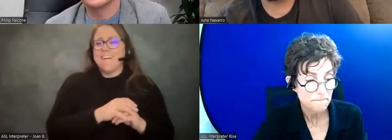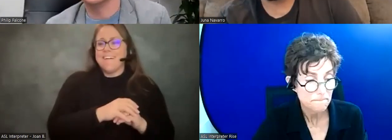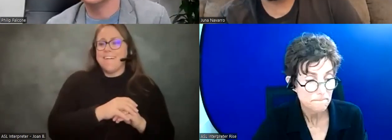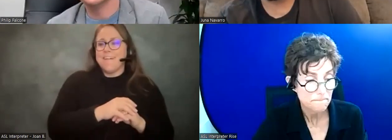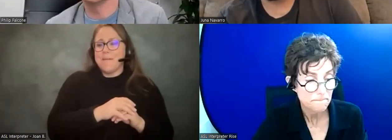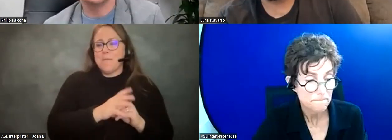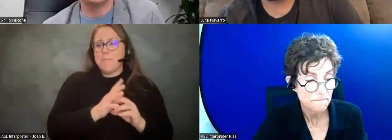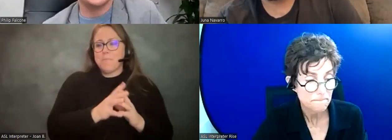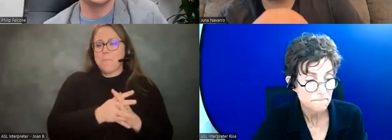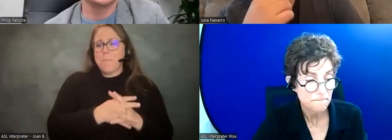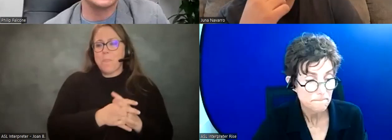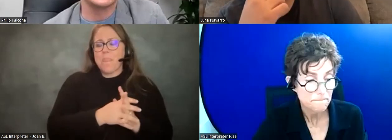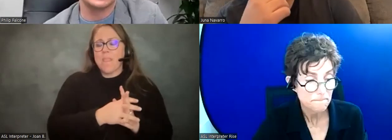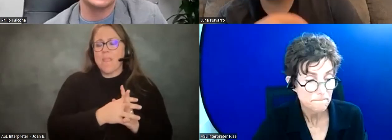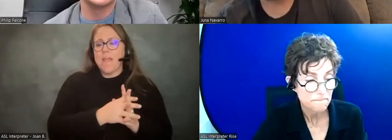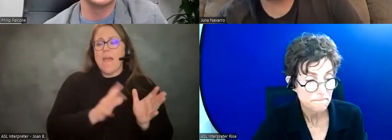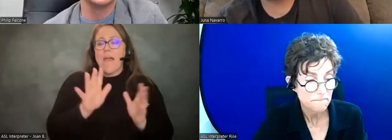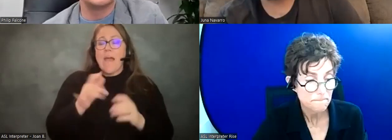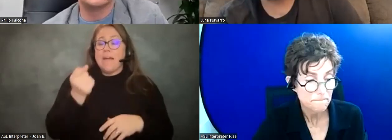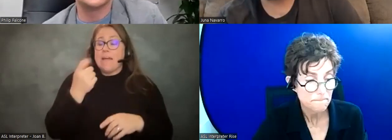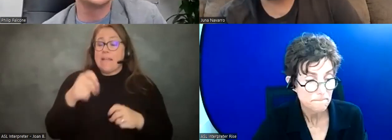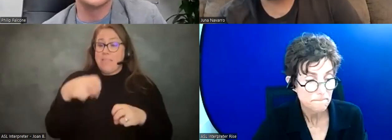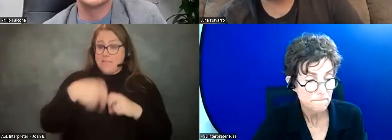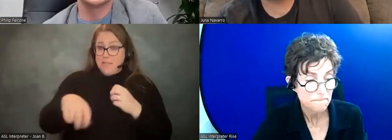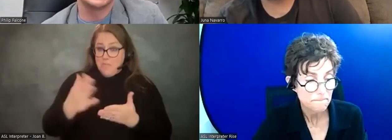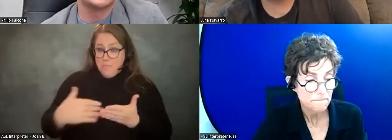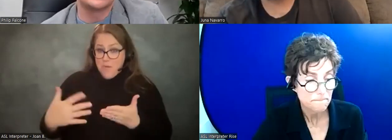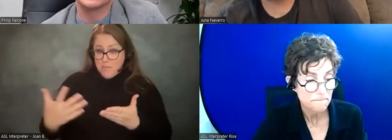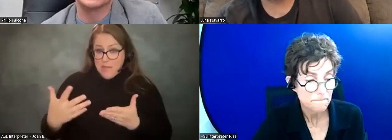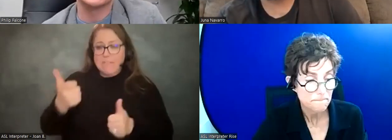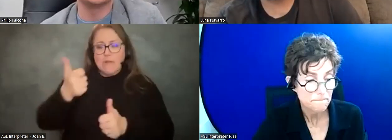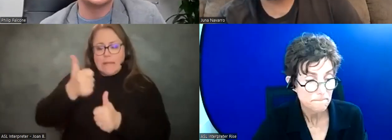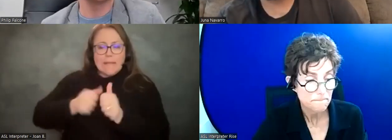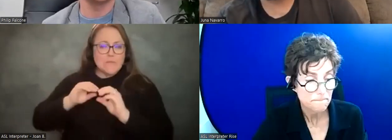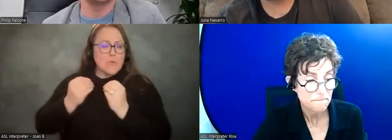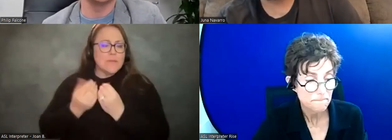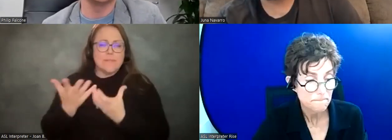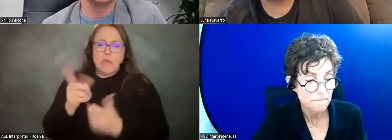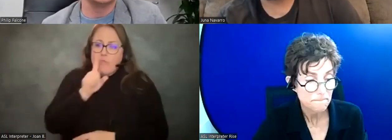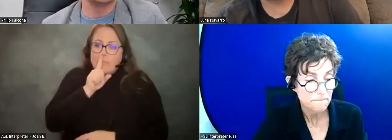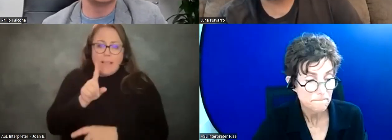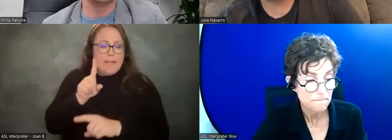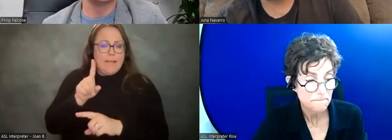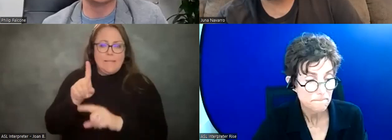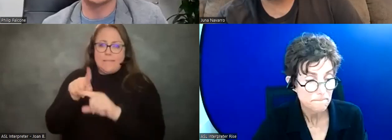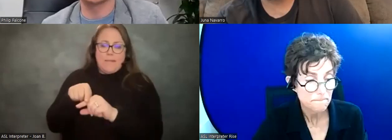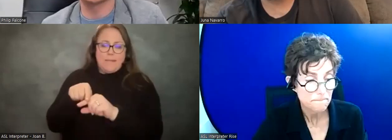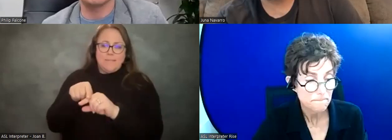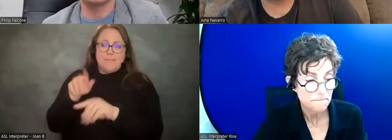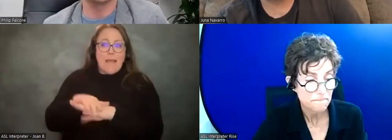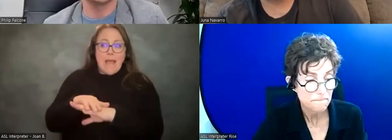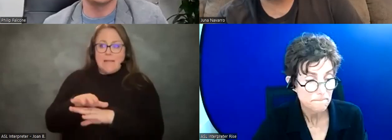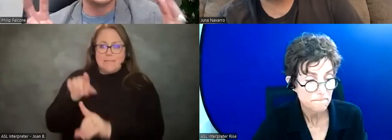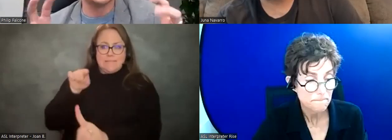Well, the tough answer of this is, for each organization, it's largely going to depend on the particular